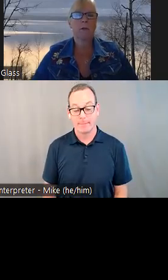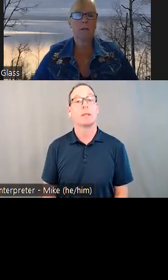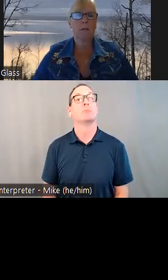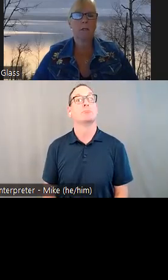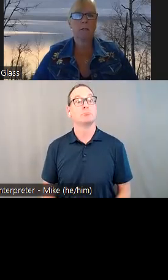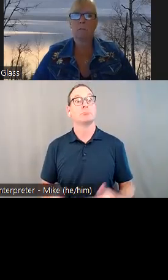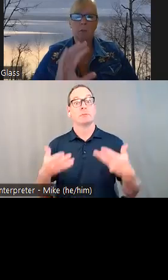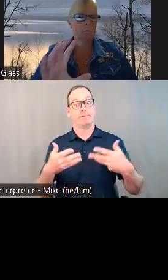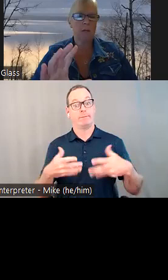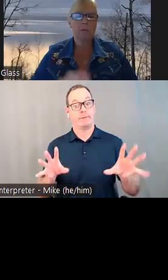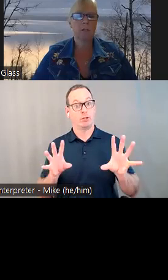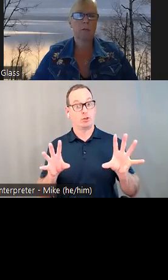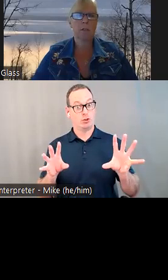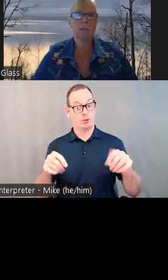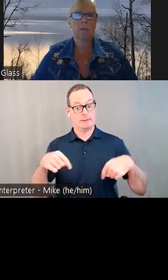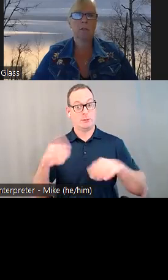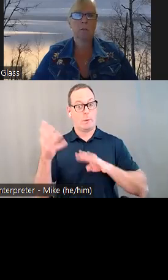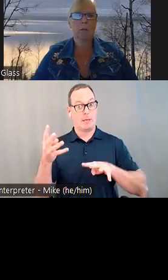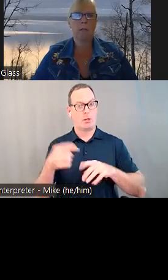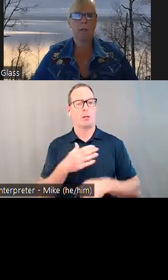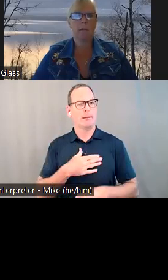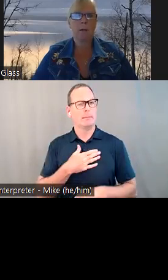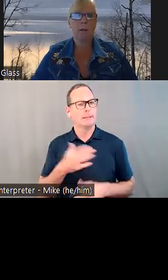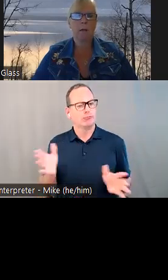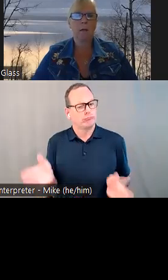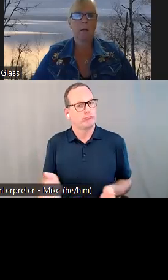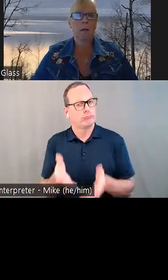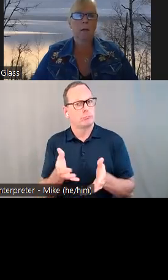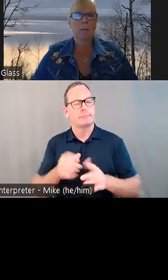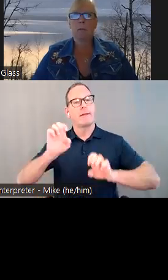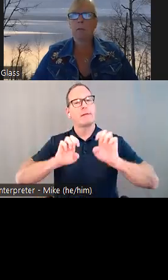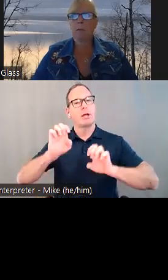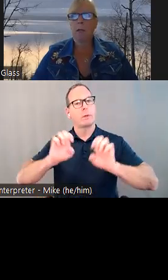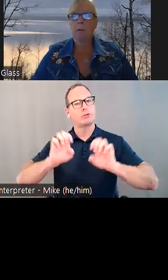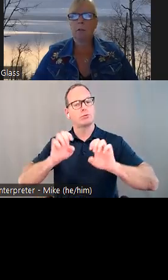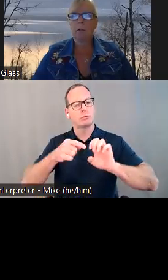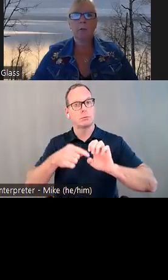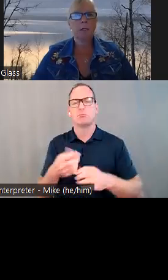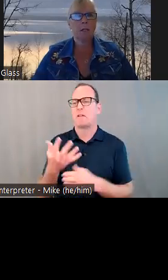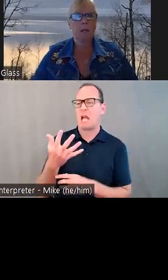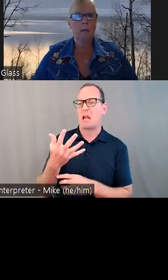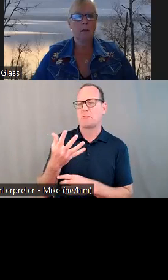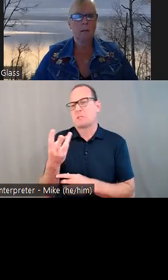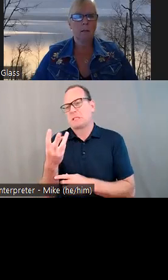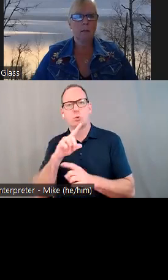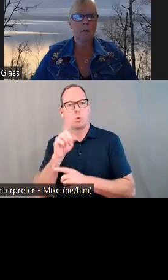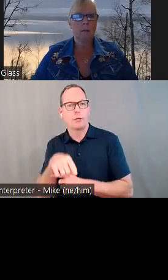short evaluation, just 5 or 6 questions toward the end of the webinar. Probably around 3